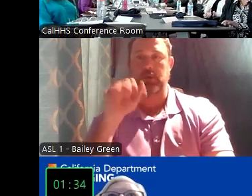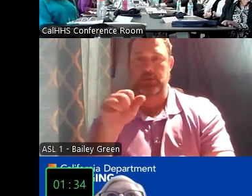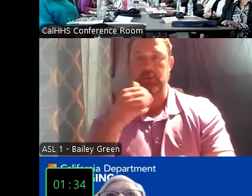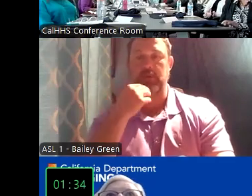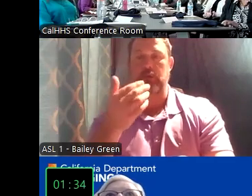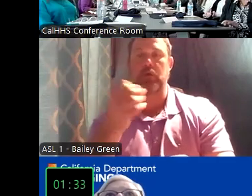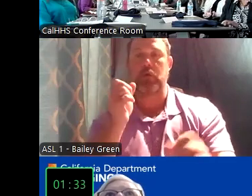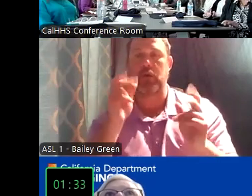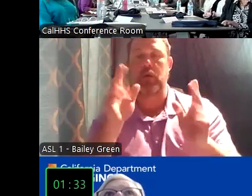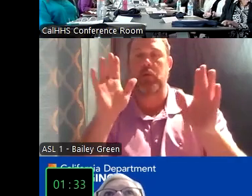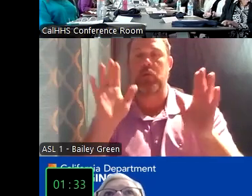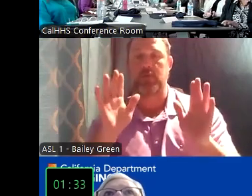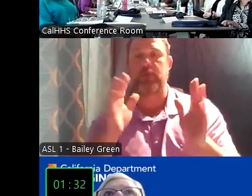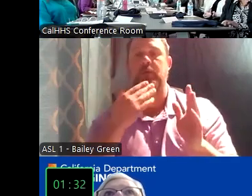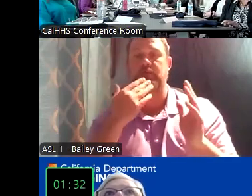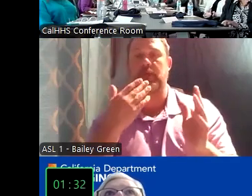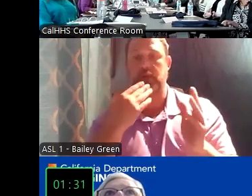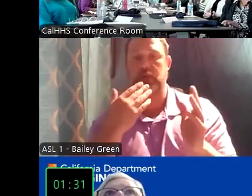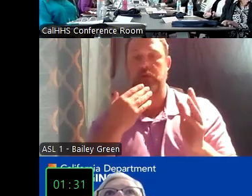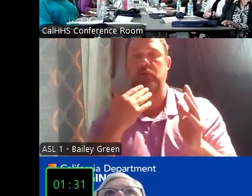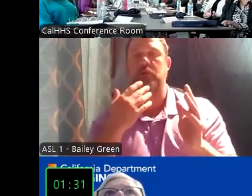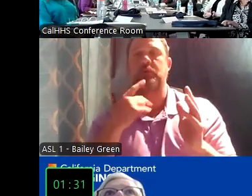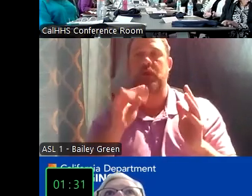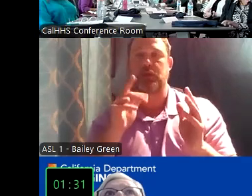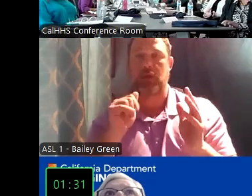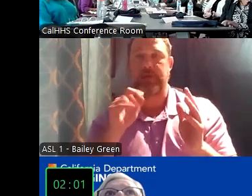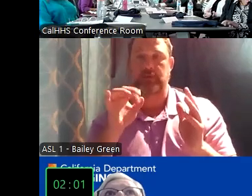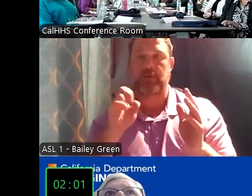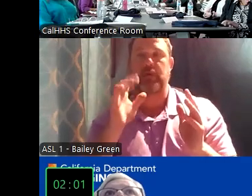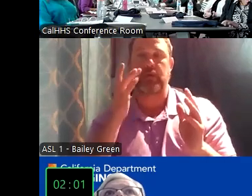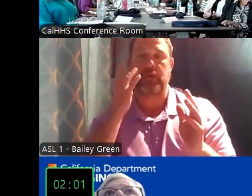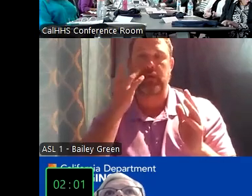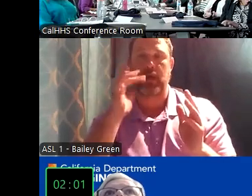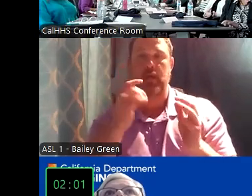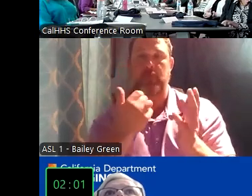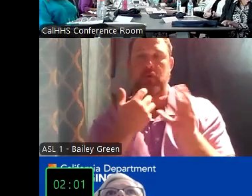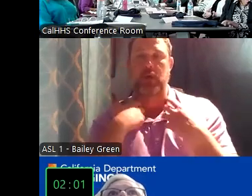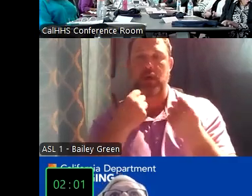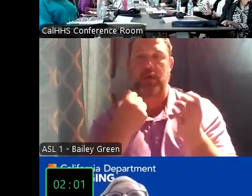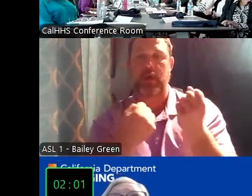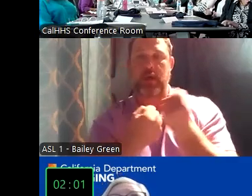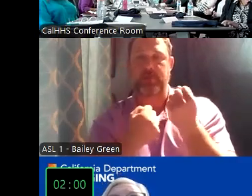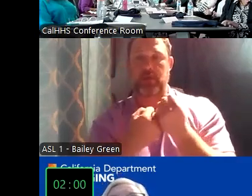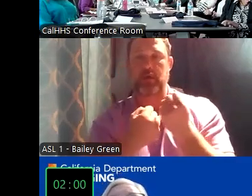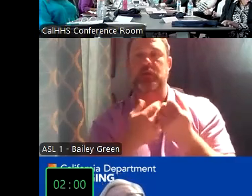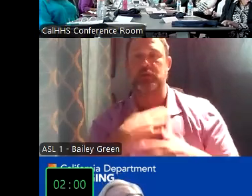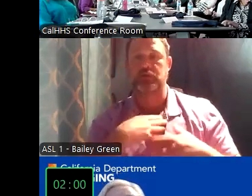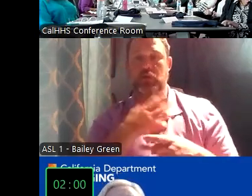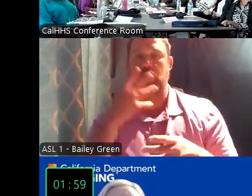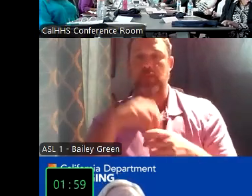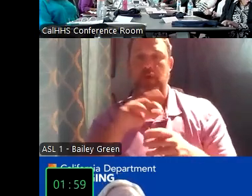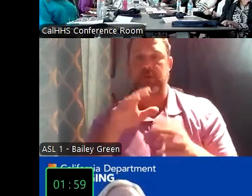you. Okay, wonderful. Thank you so much. I'm Tatiana Fassier with California Health Advocates, and I really enjoyed being part of